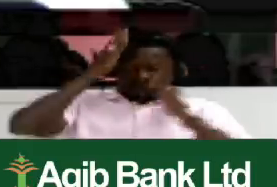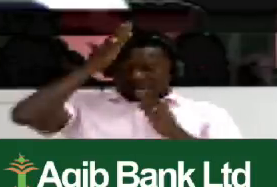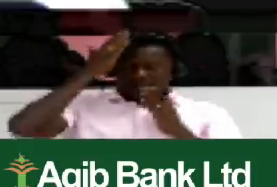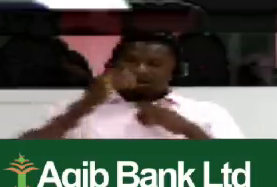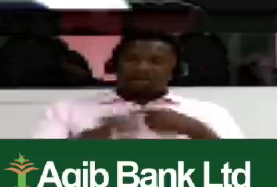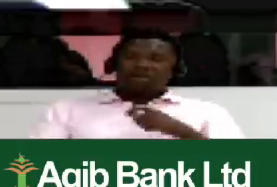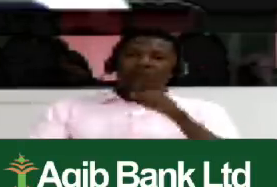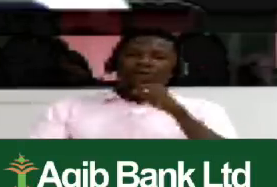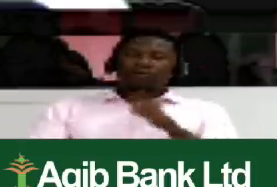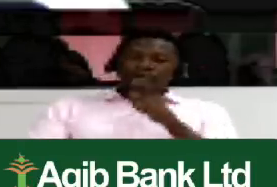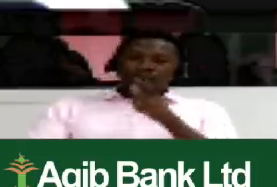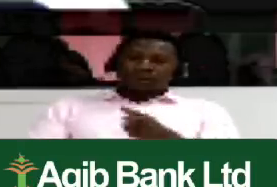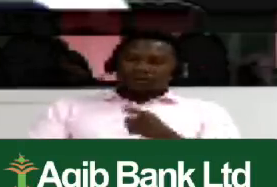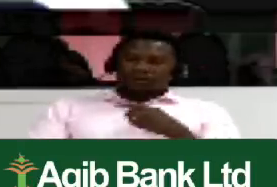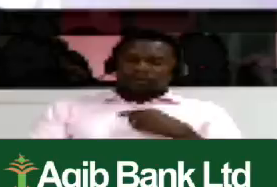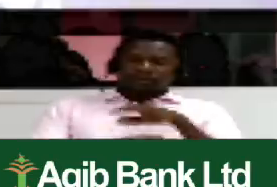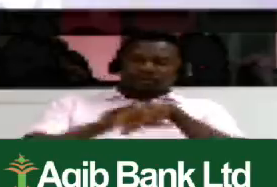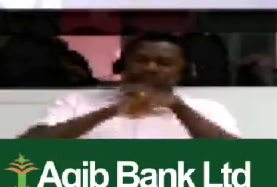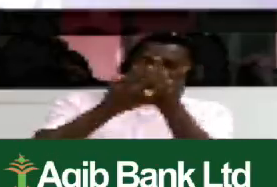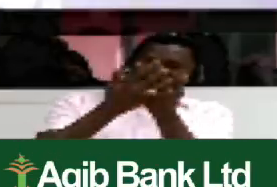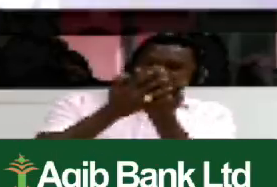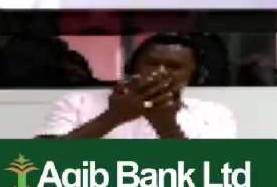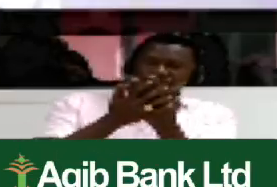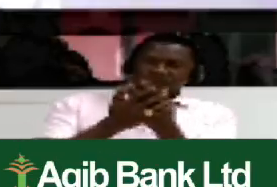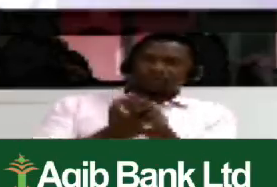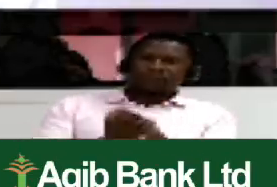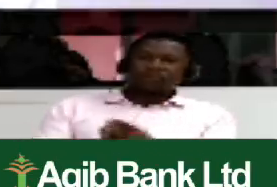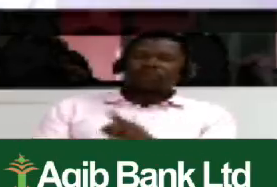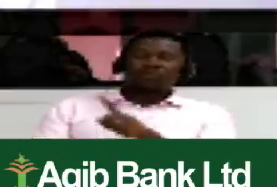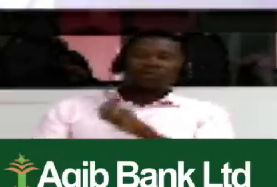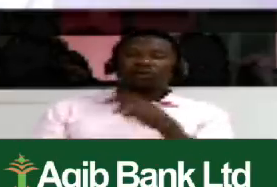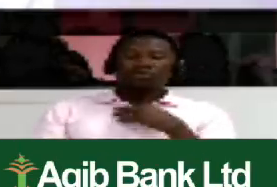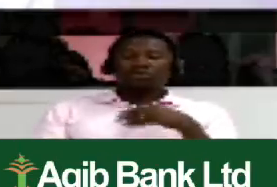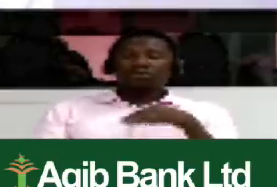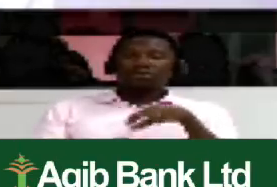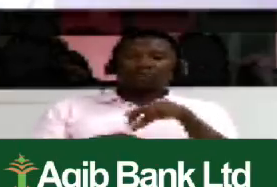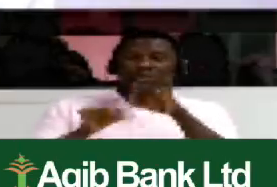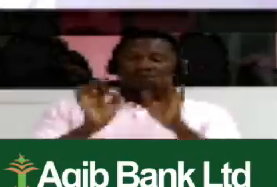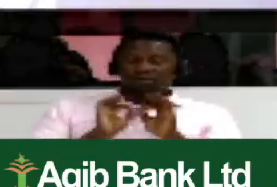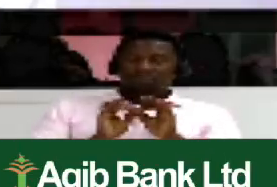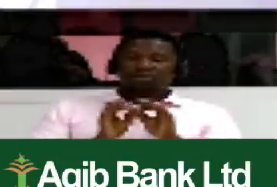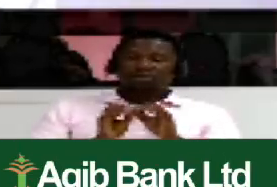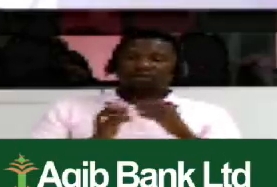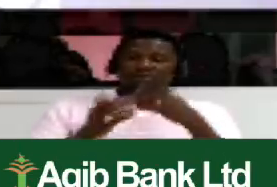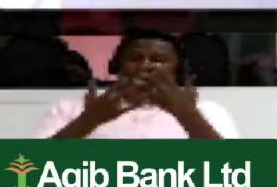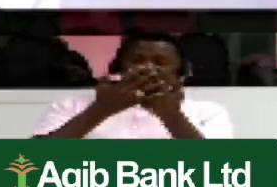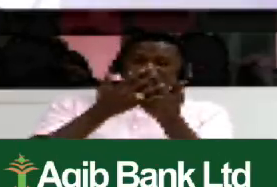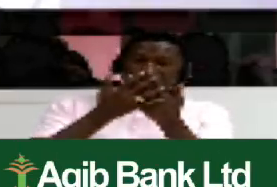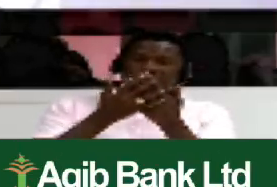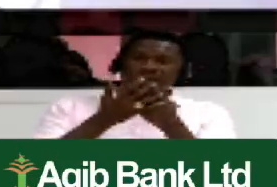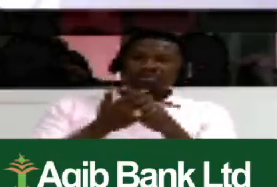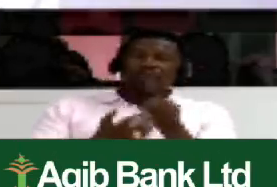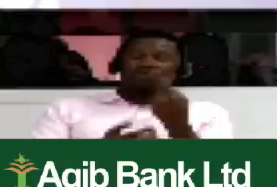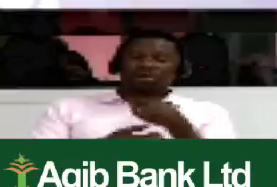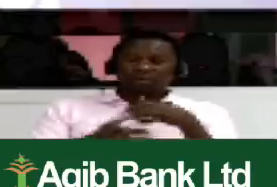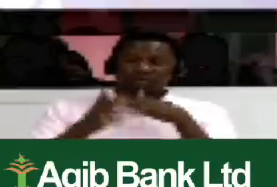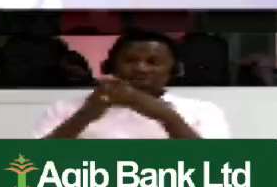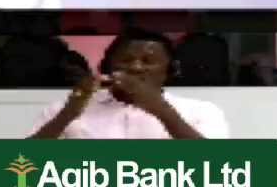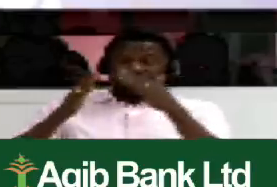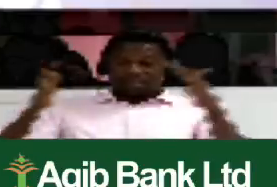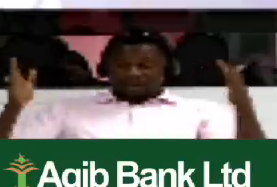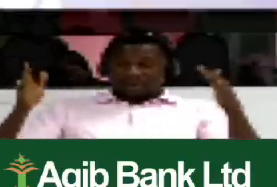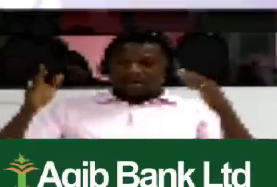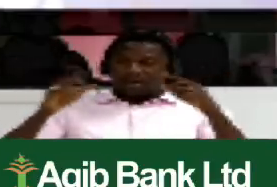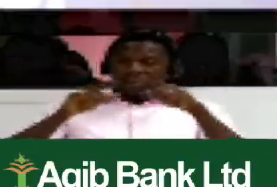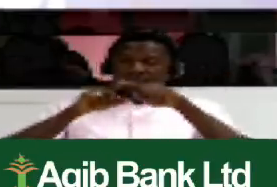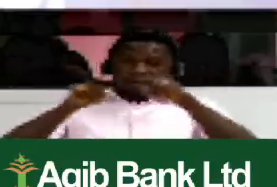that was arrested with your batch? No, he was not taken at the cell. He was at the main hall. I was the only one, those who were